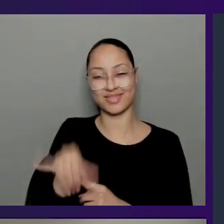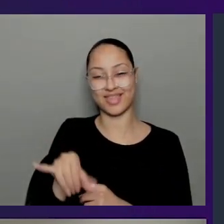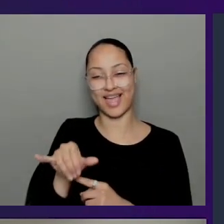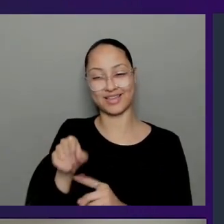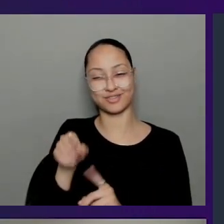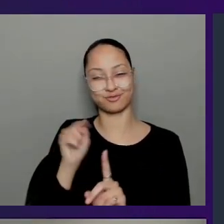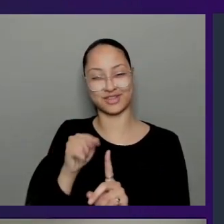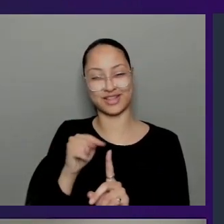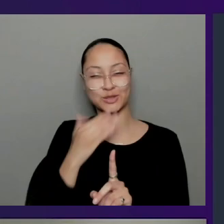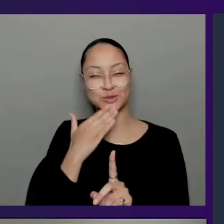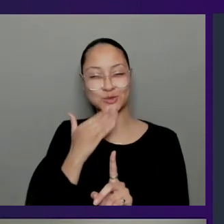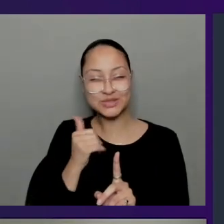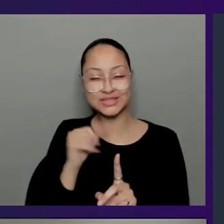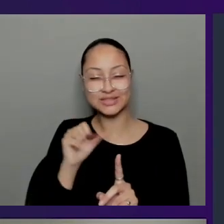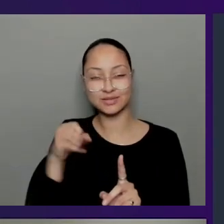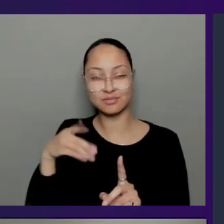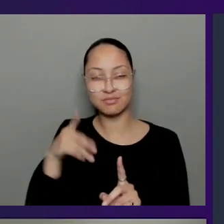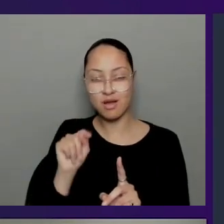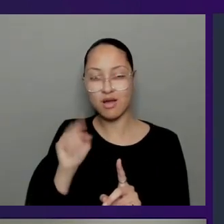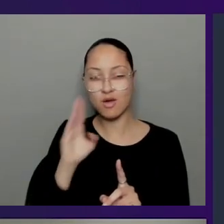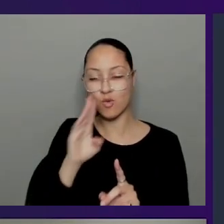today.